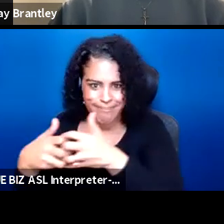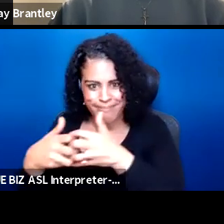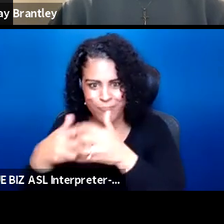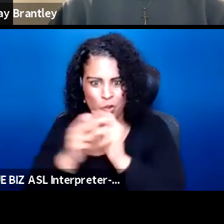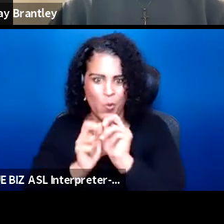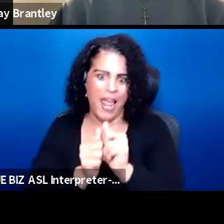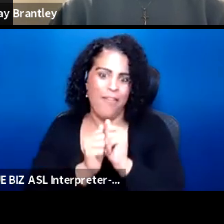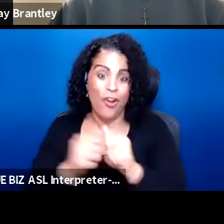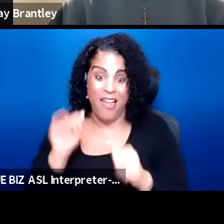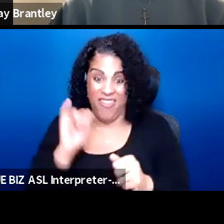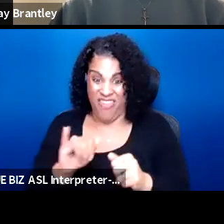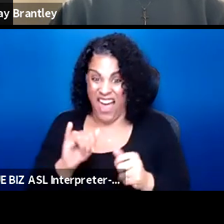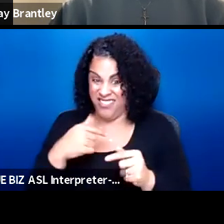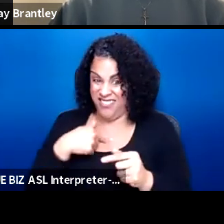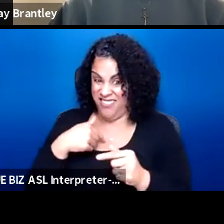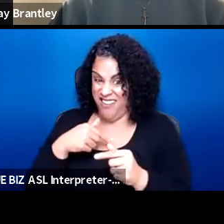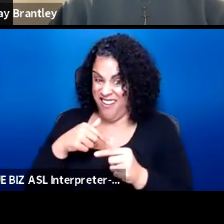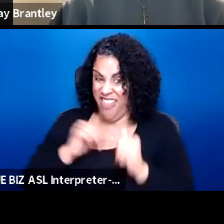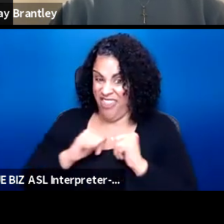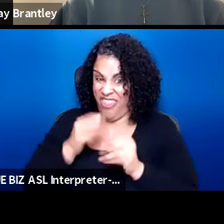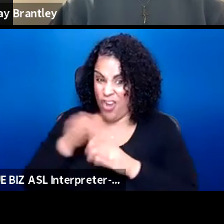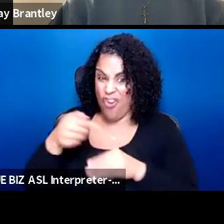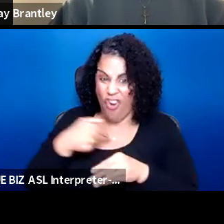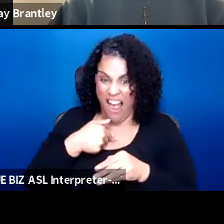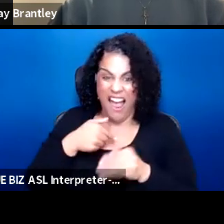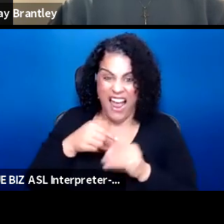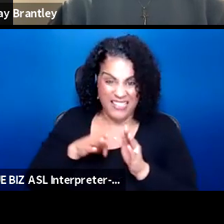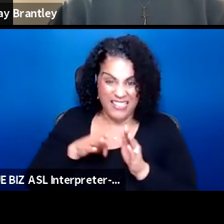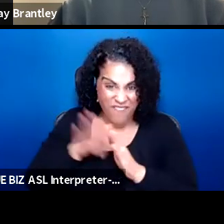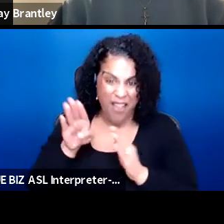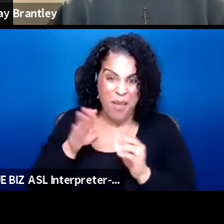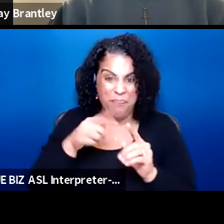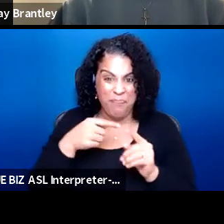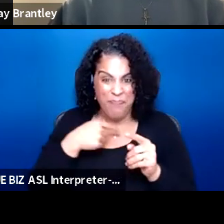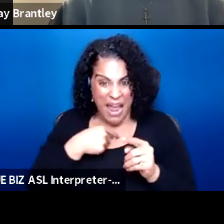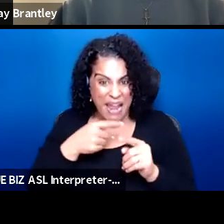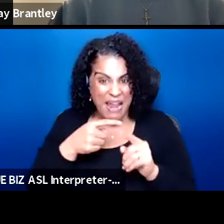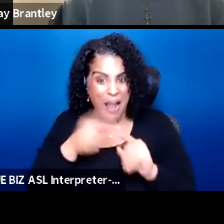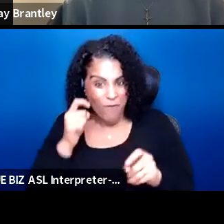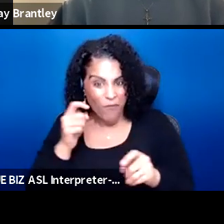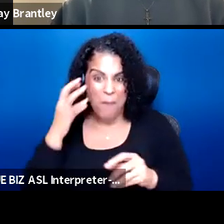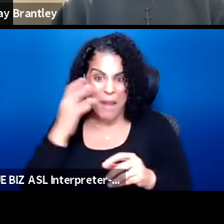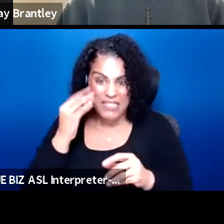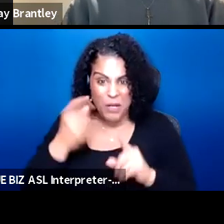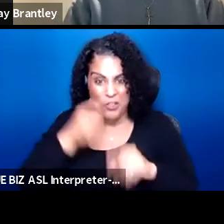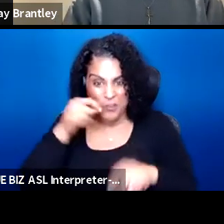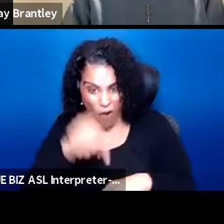that's the theater I come from. That's the theater I've developed and grew out of.